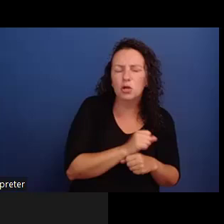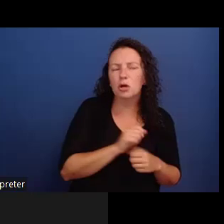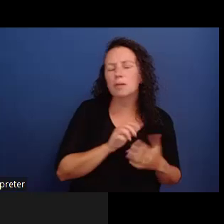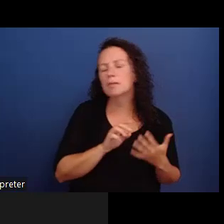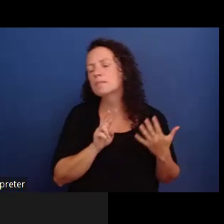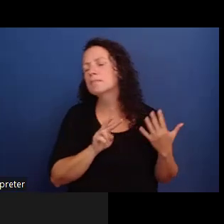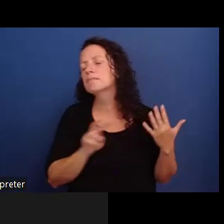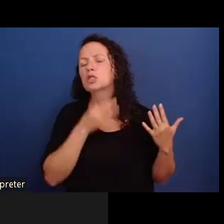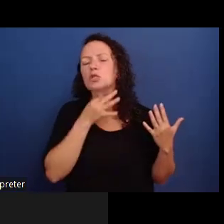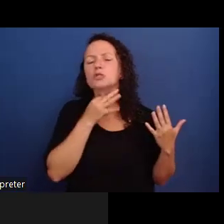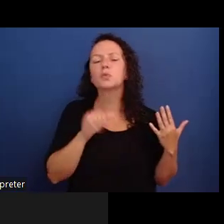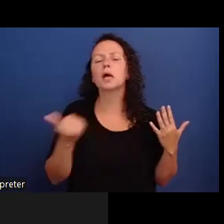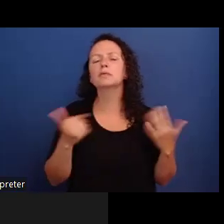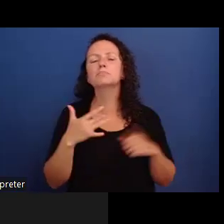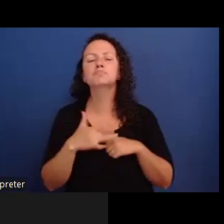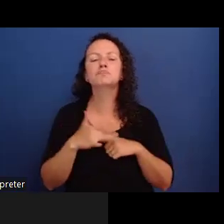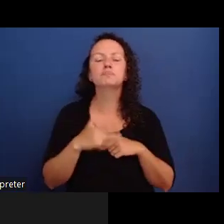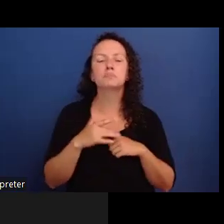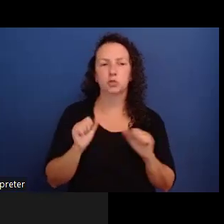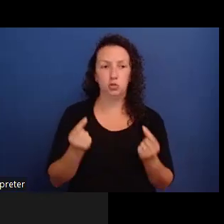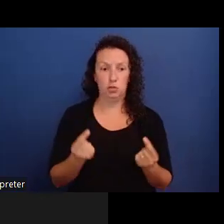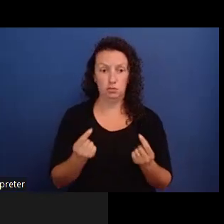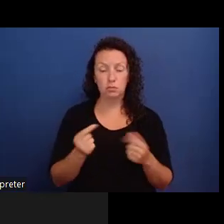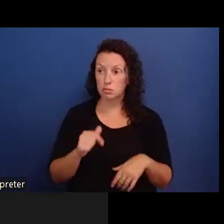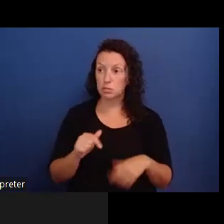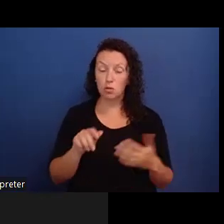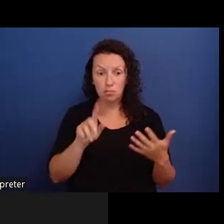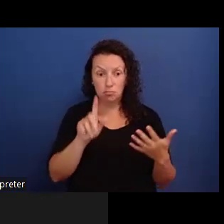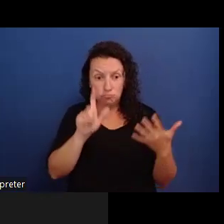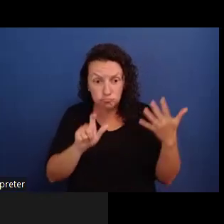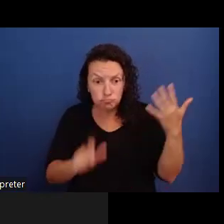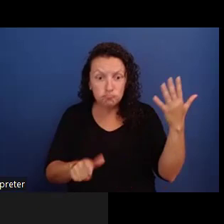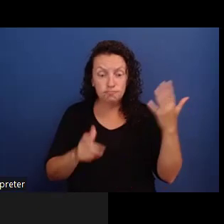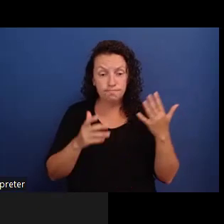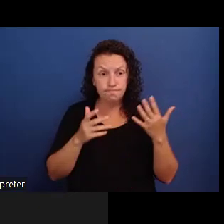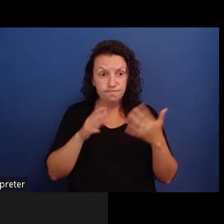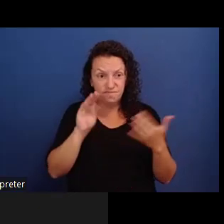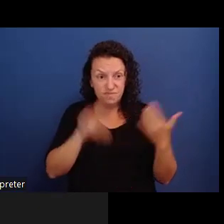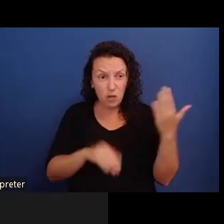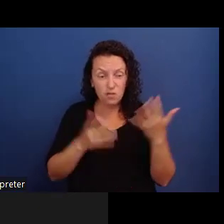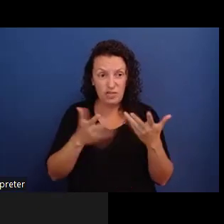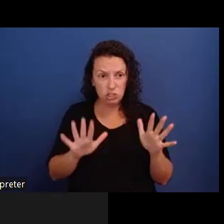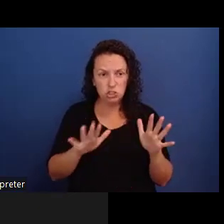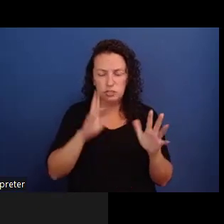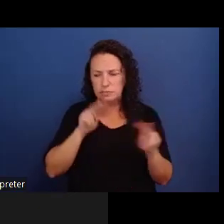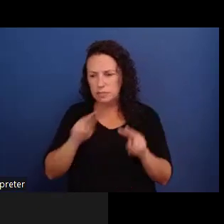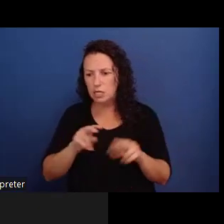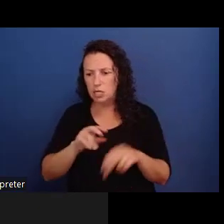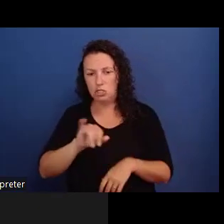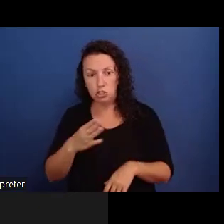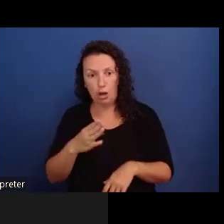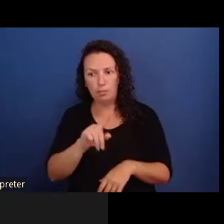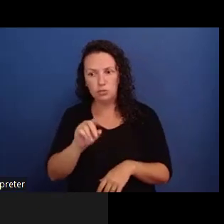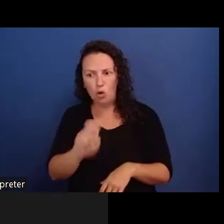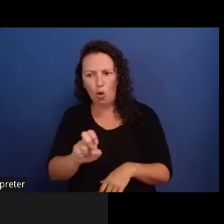mean, this page, like once you've done the results, you've taken a look at the jobs zones and sort of understand what